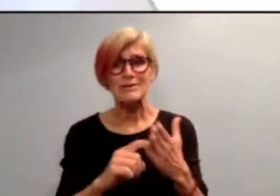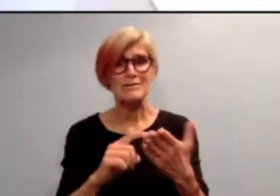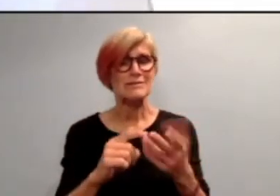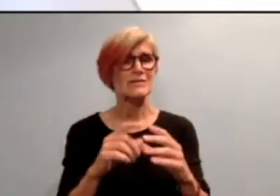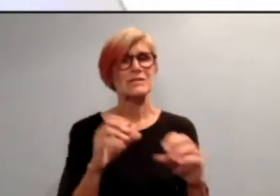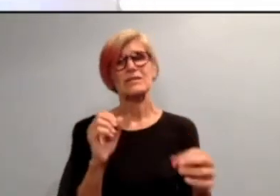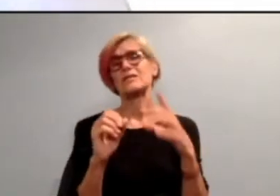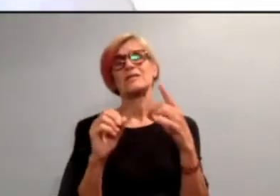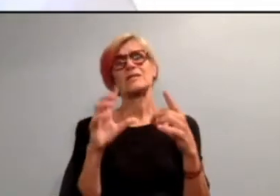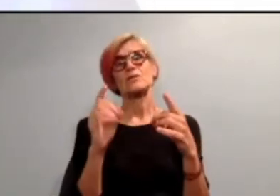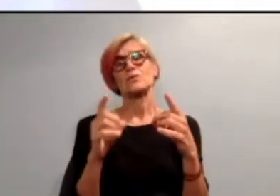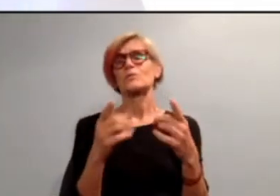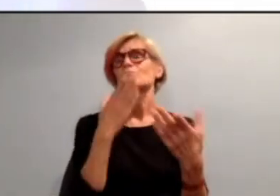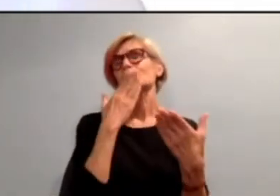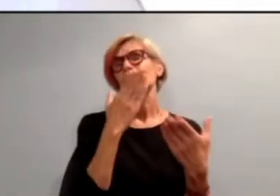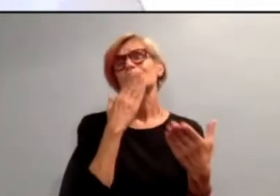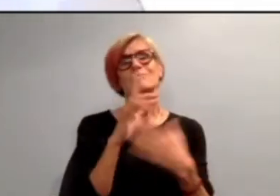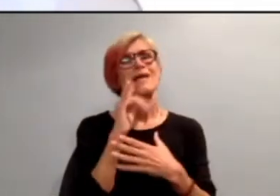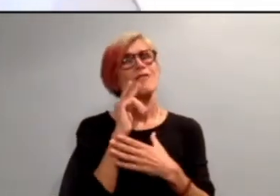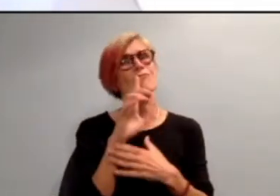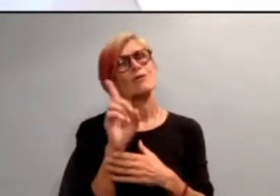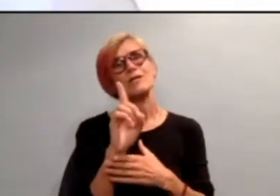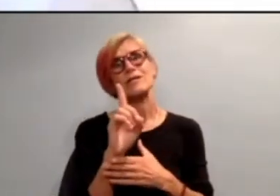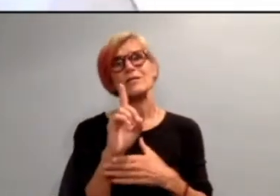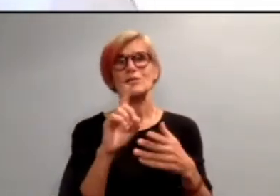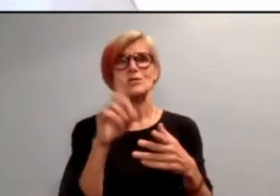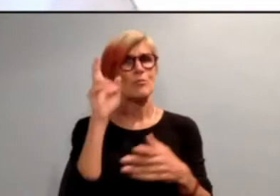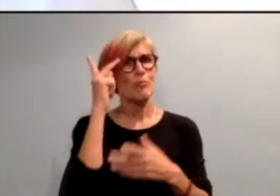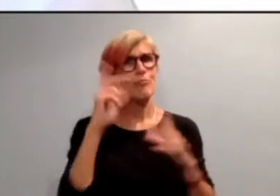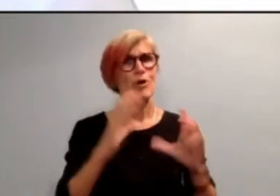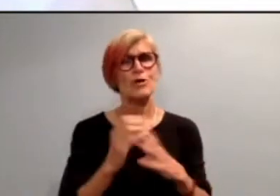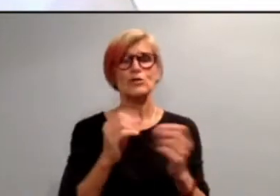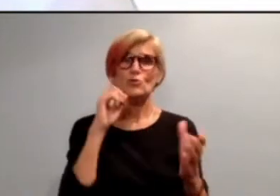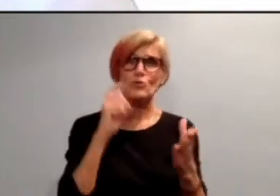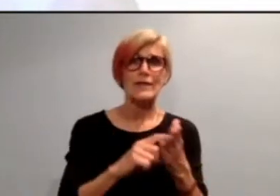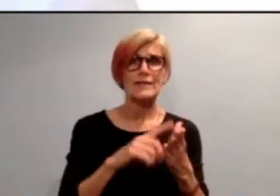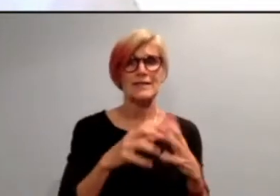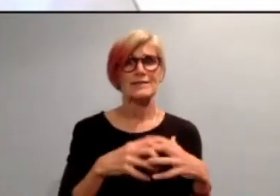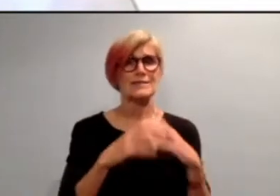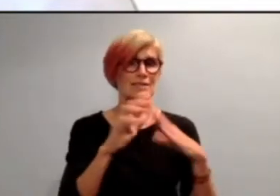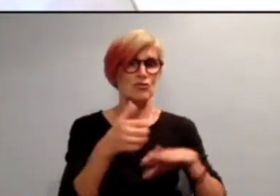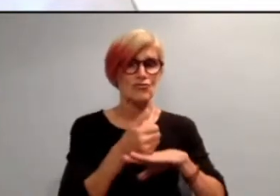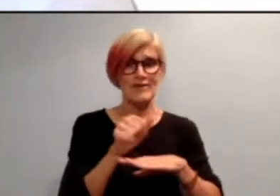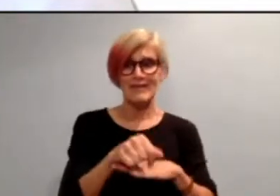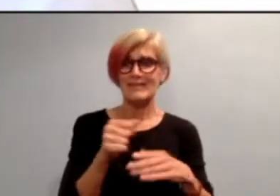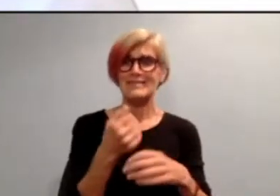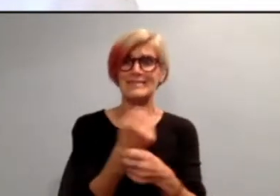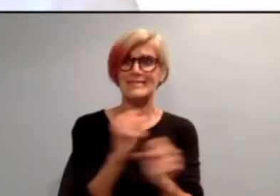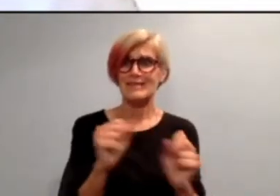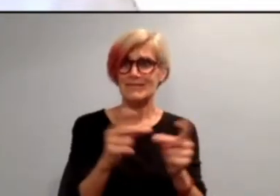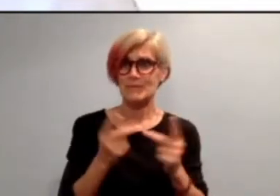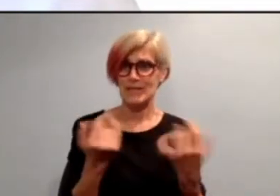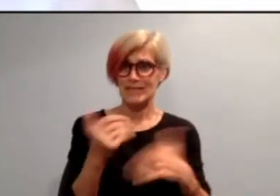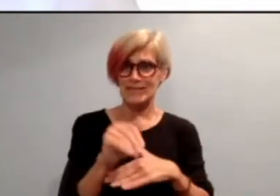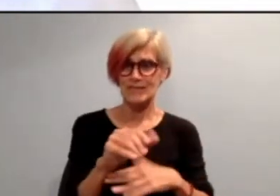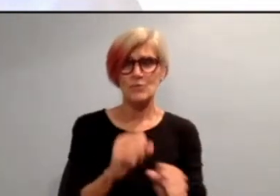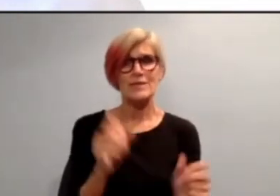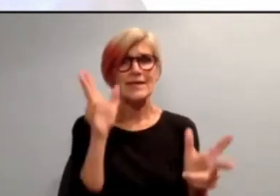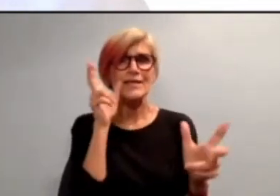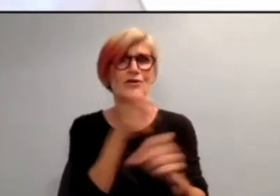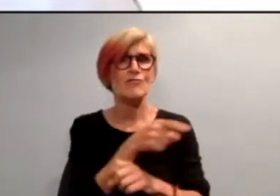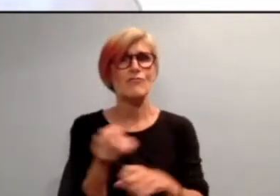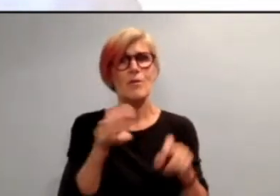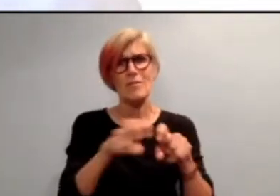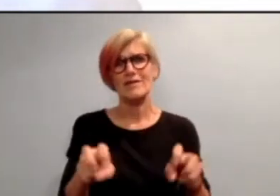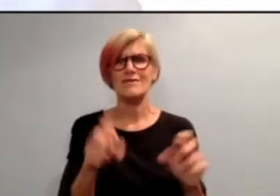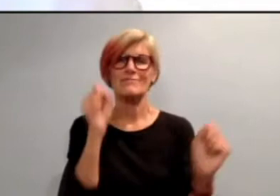grateful to the California Democratic Party to recognize and create this safe space this evening so we can hear from a panel of